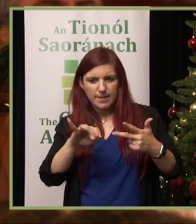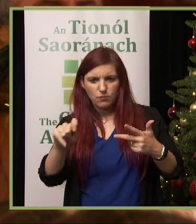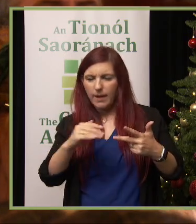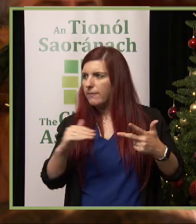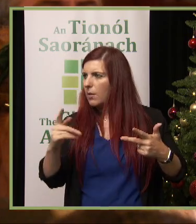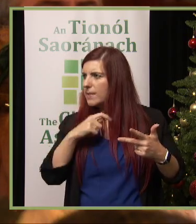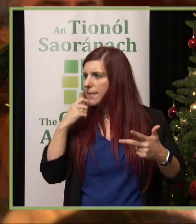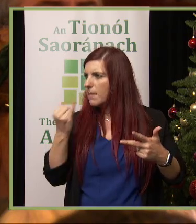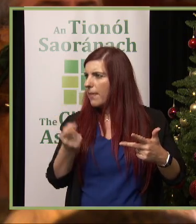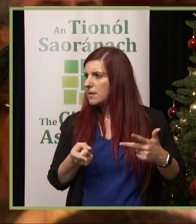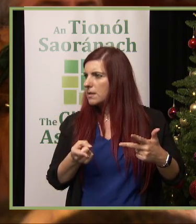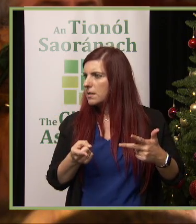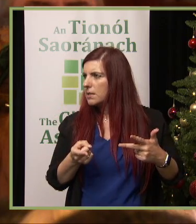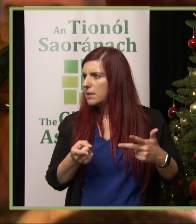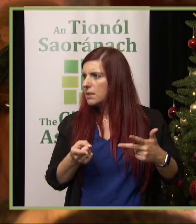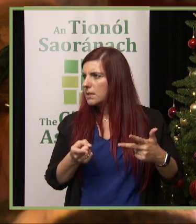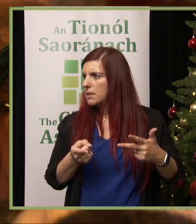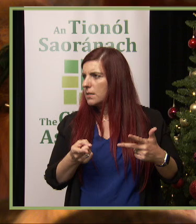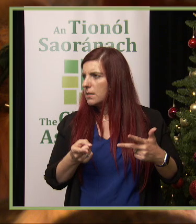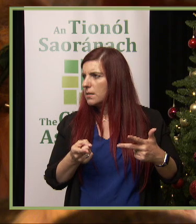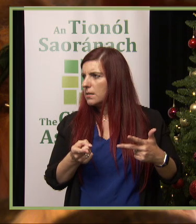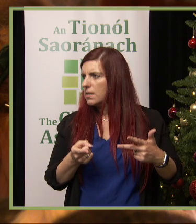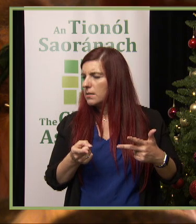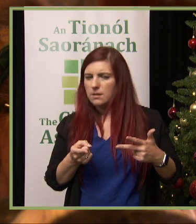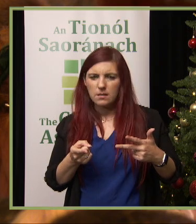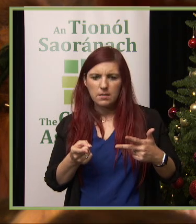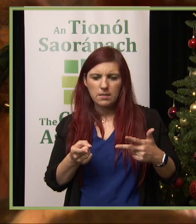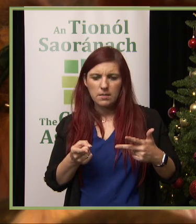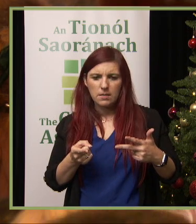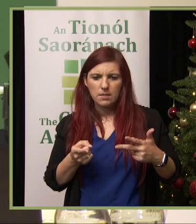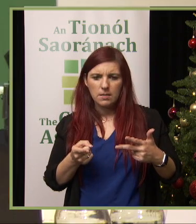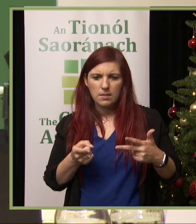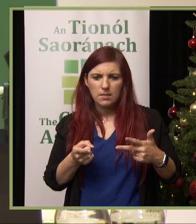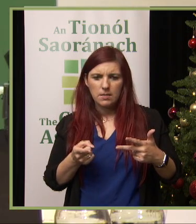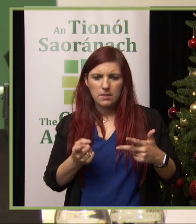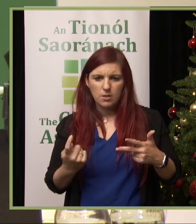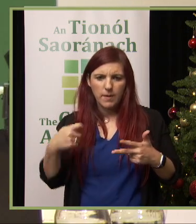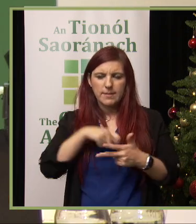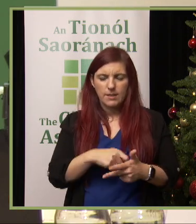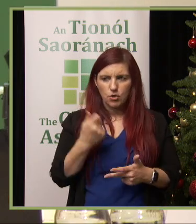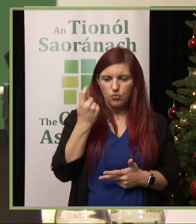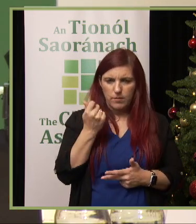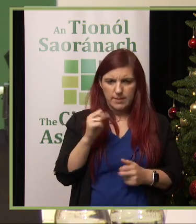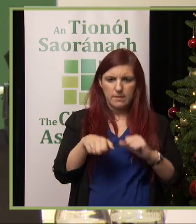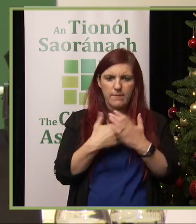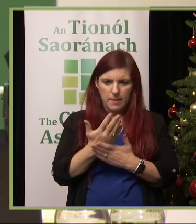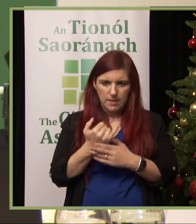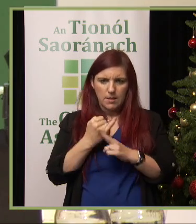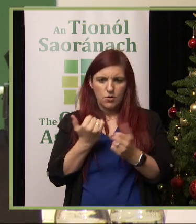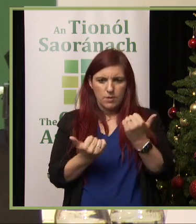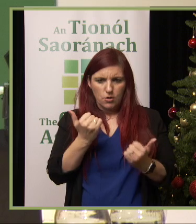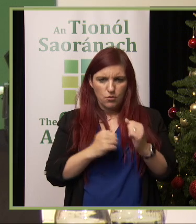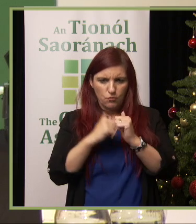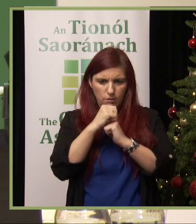well. Mary, would that capture what, I don't know. So in addition to recent developments in judicial structures